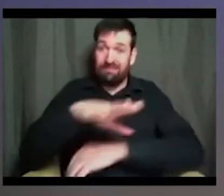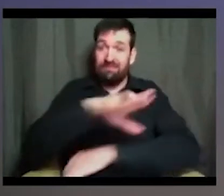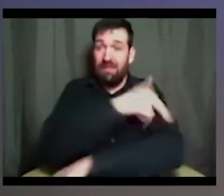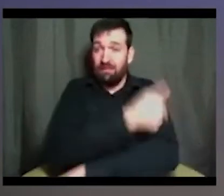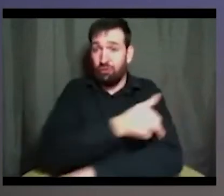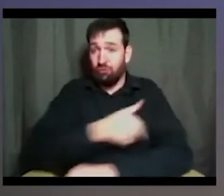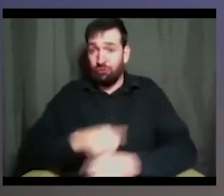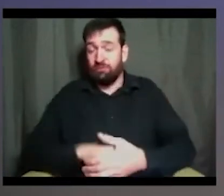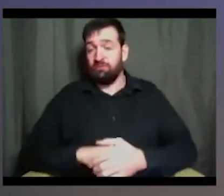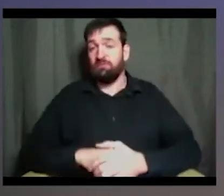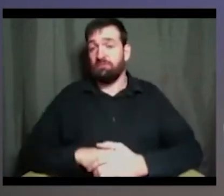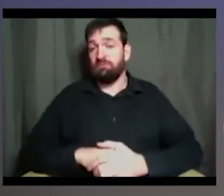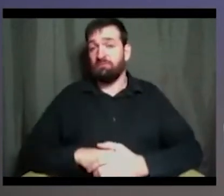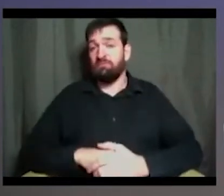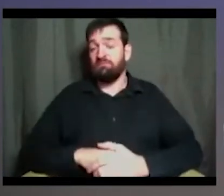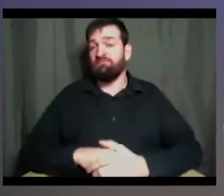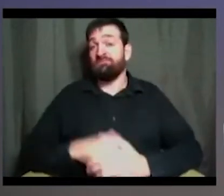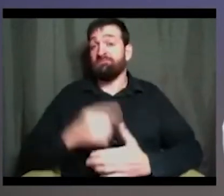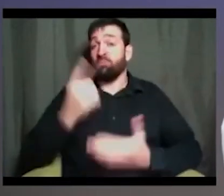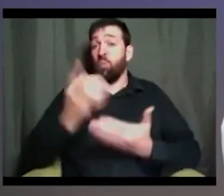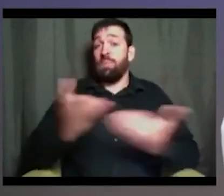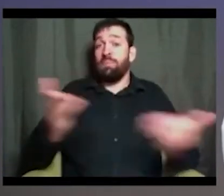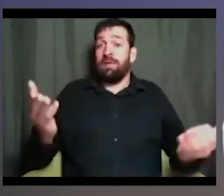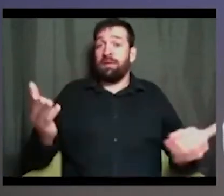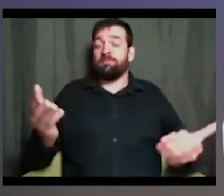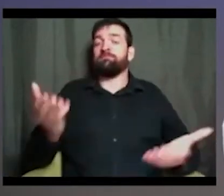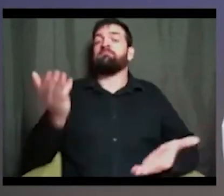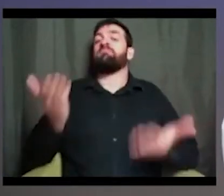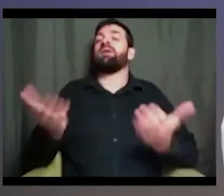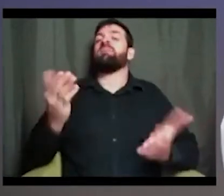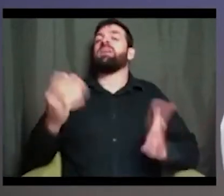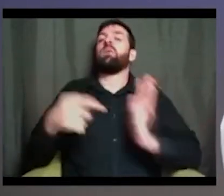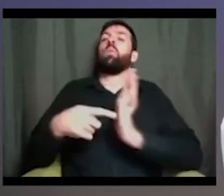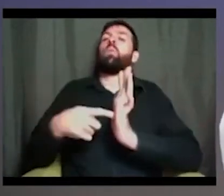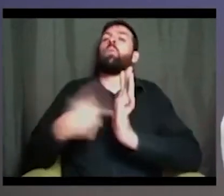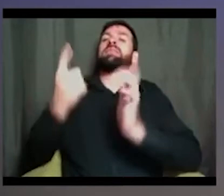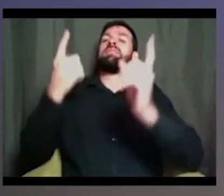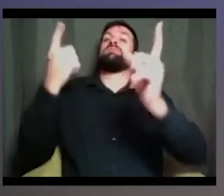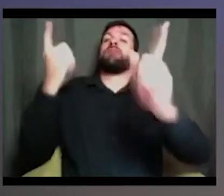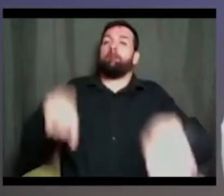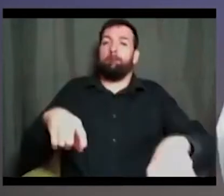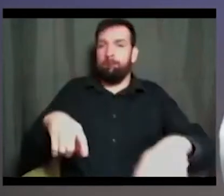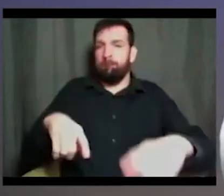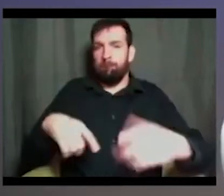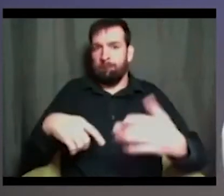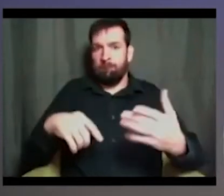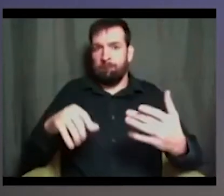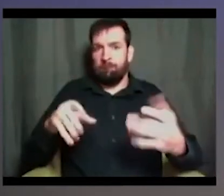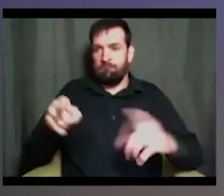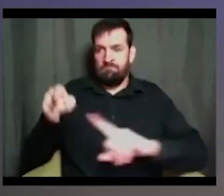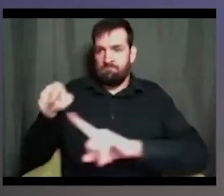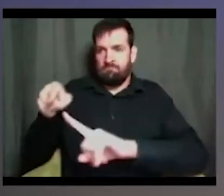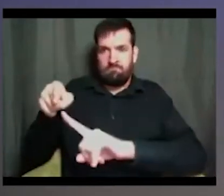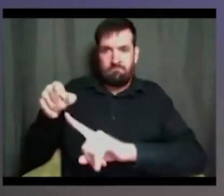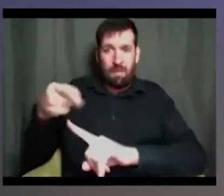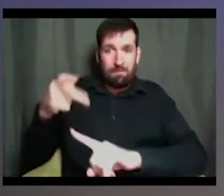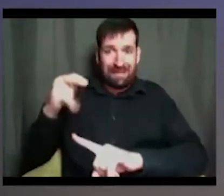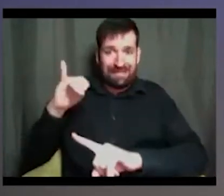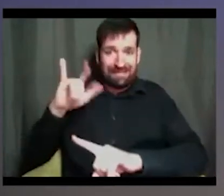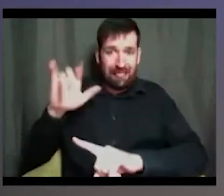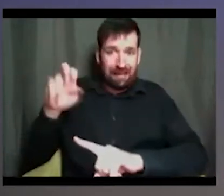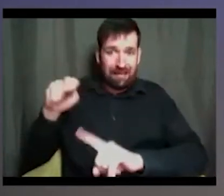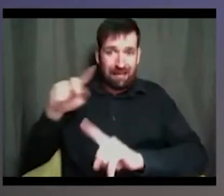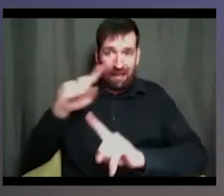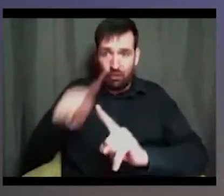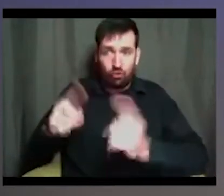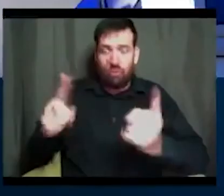that's probably one of those things that may have been a one-off situation that was more like, oh, this kid maybe had a penicillin allergy. I wouldn't expect it to be a big